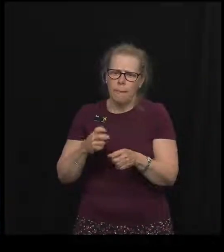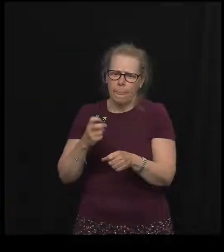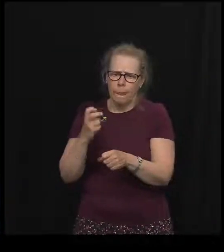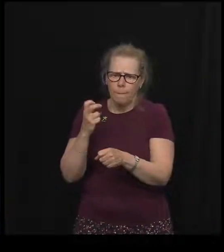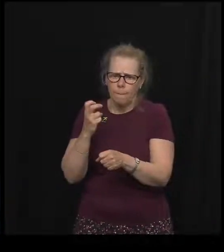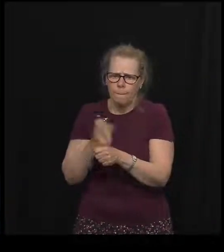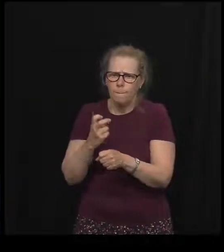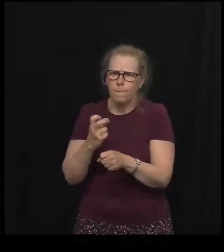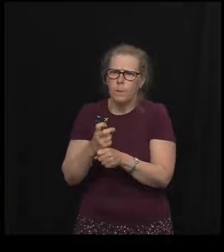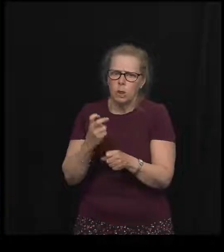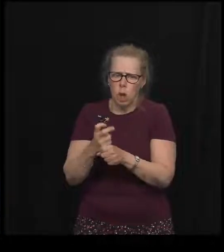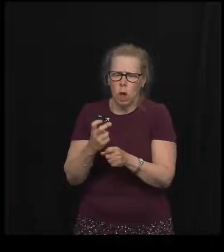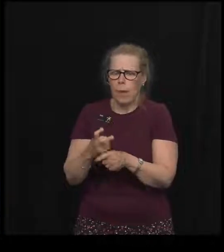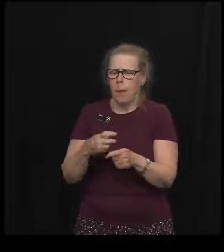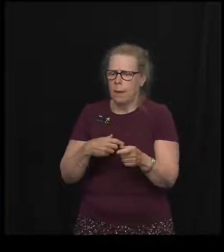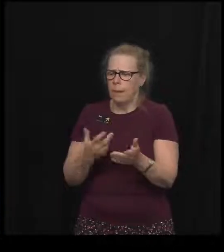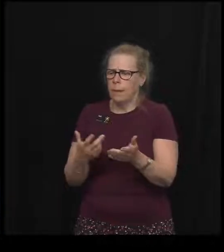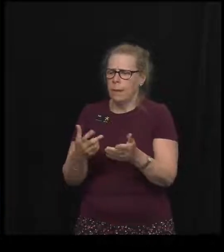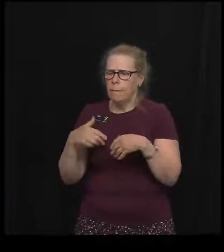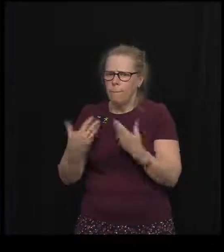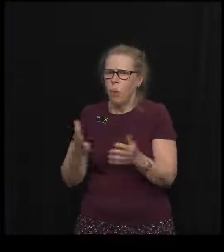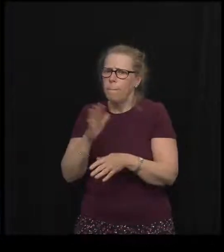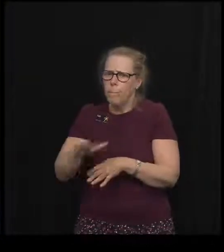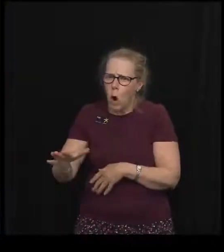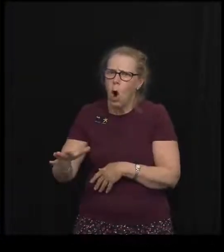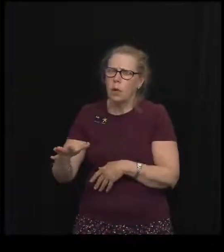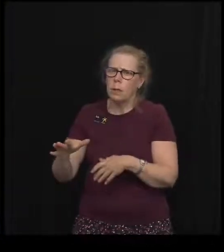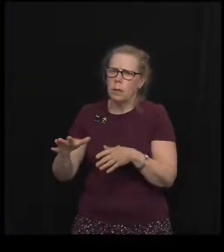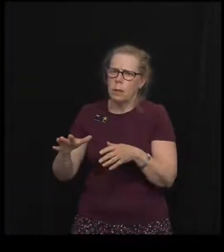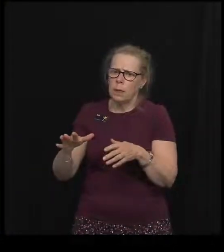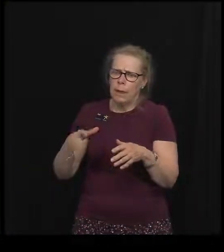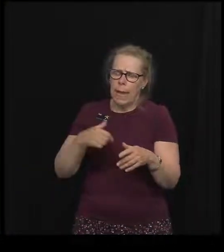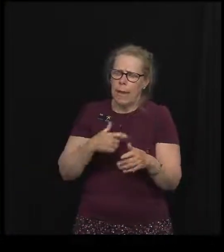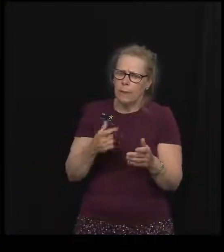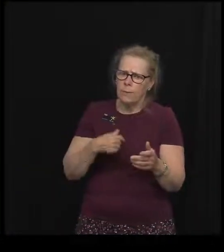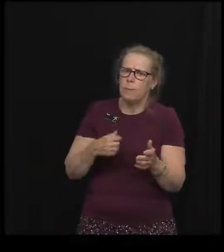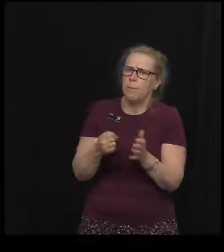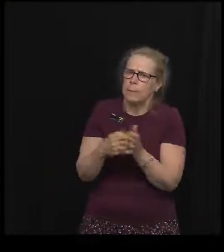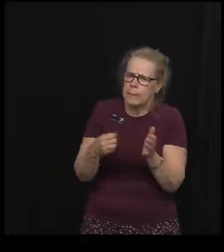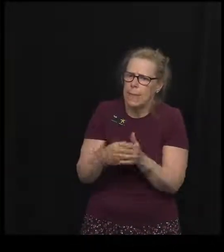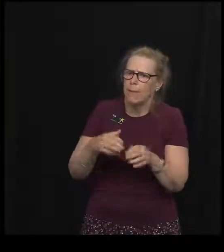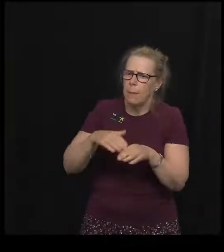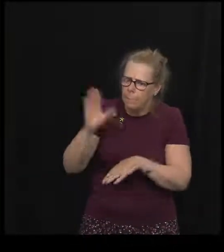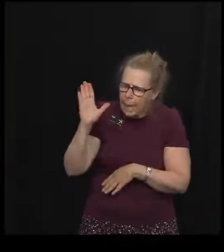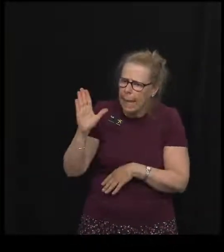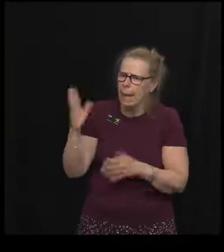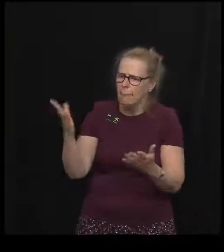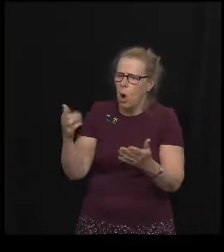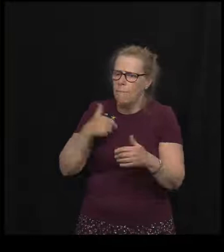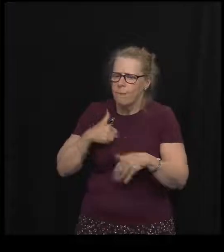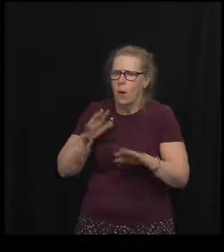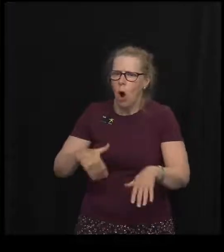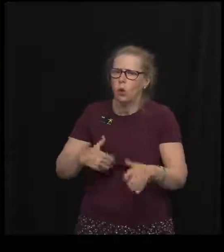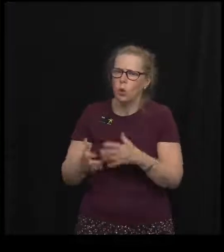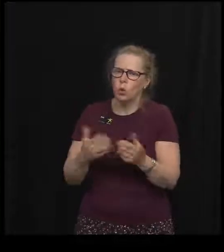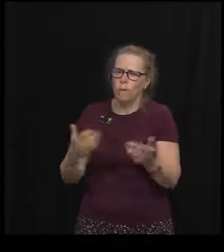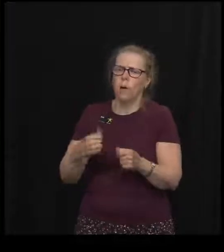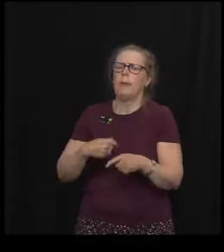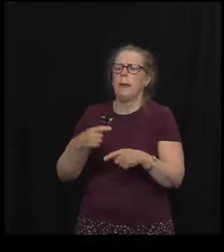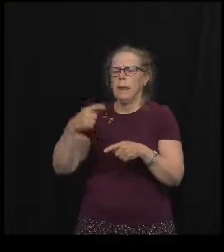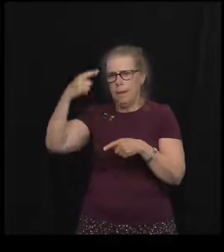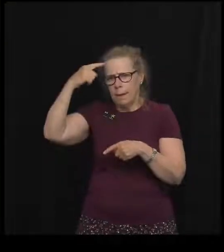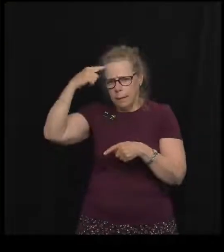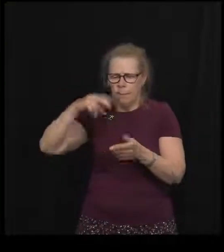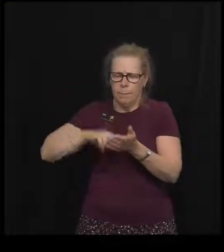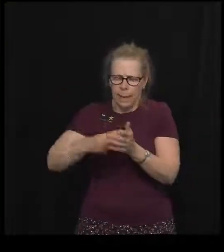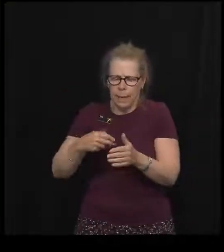do and what will I do, so that young people can actually scrutinize and follow. I think UNICEF has a